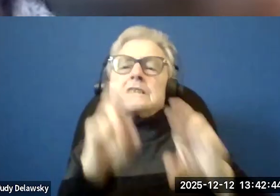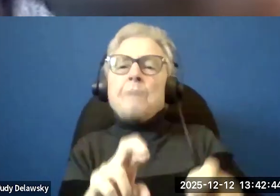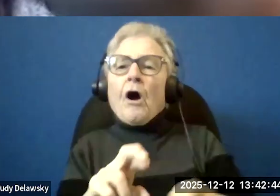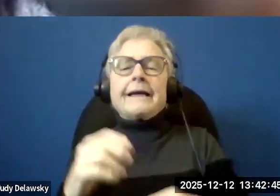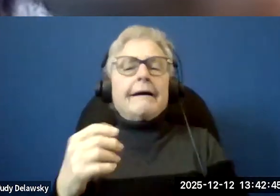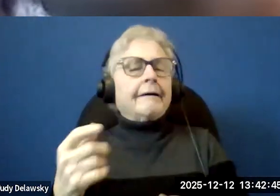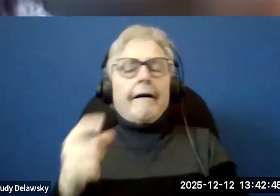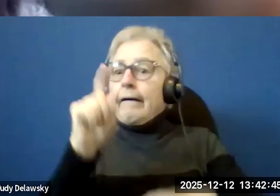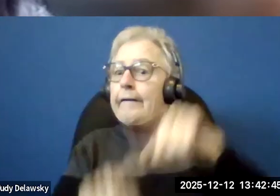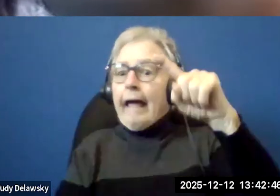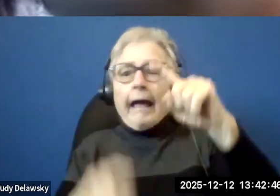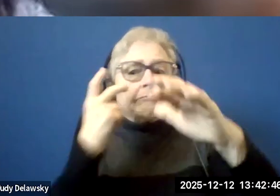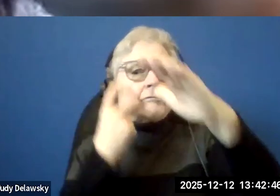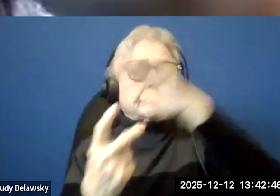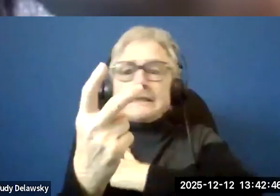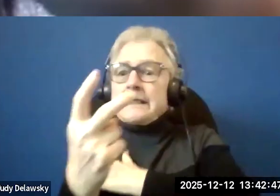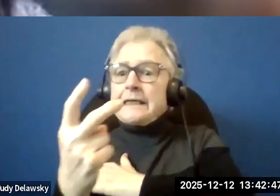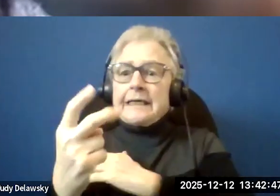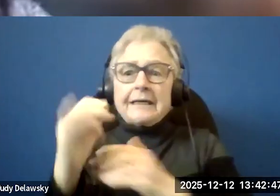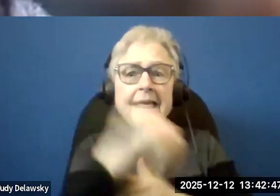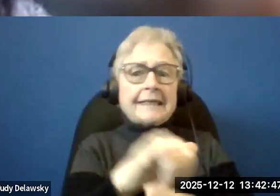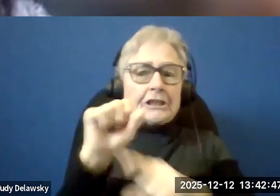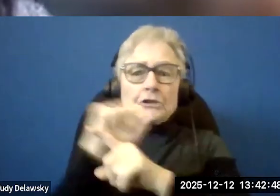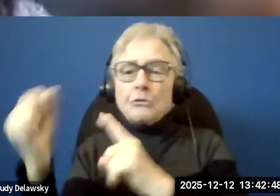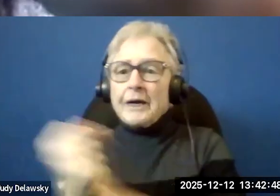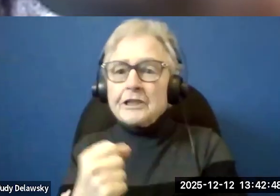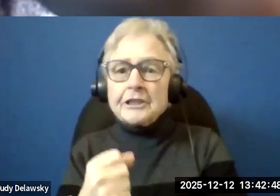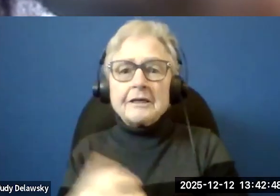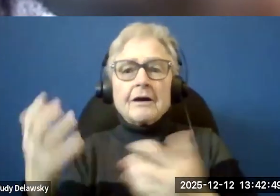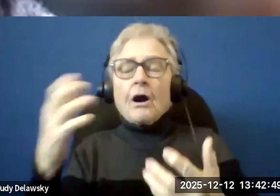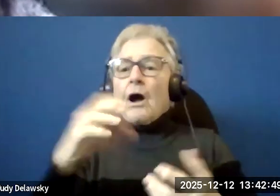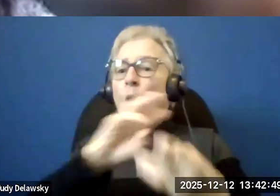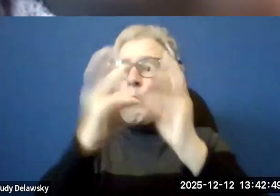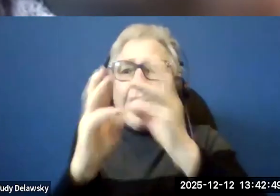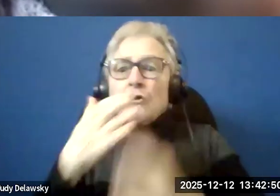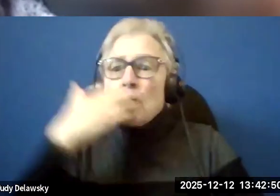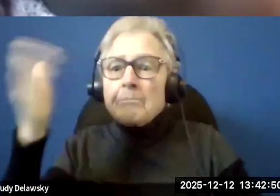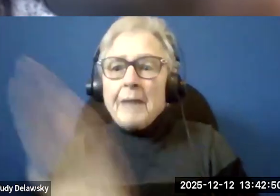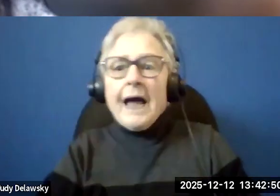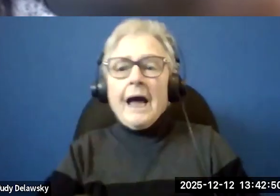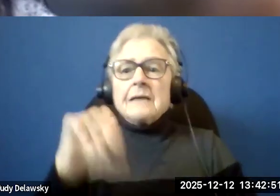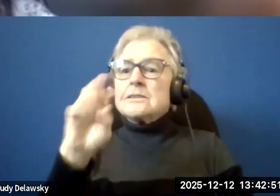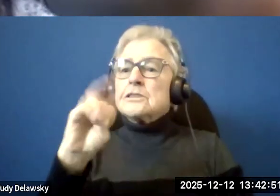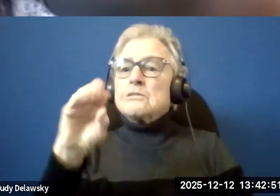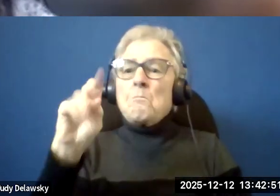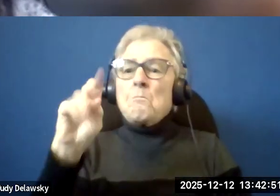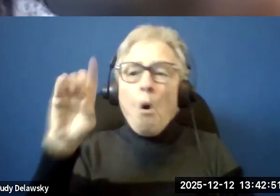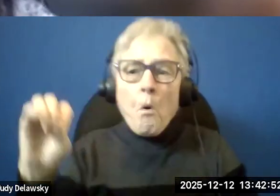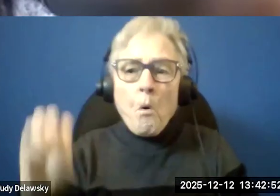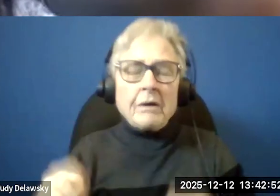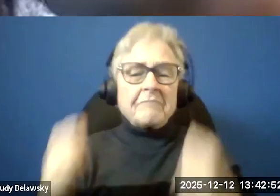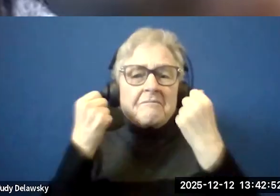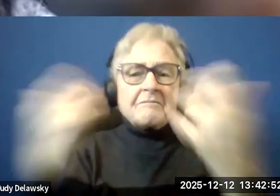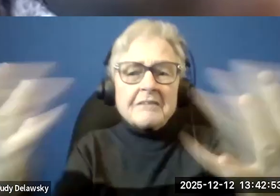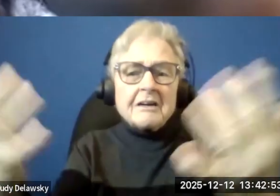unexpected conditions, such as extreme weather, wildfires, smoke, and they really